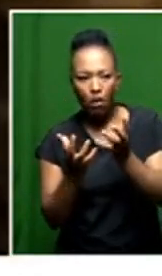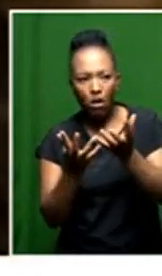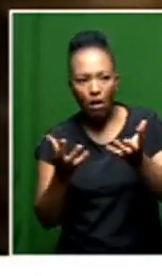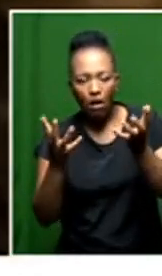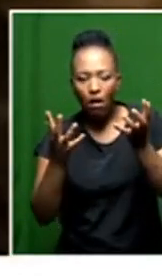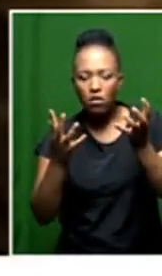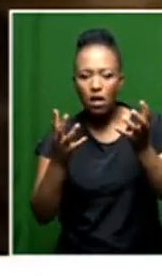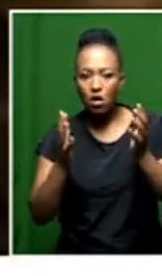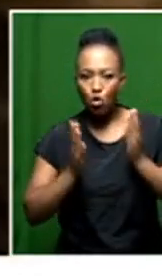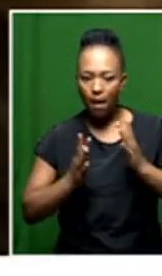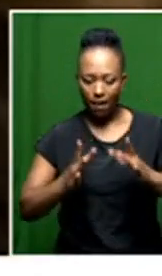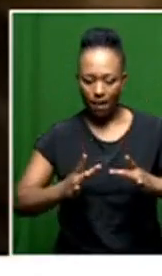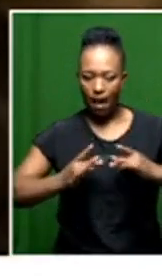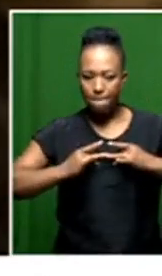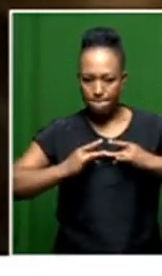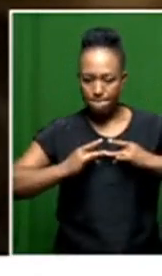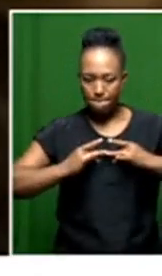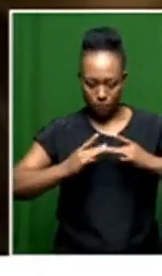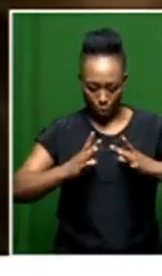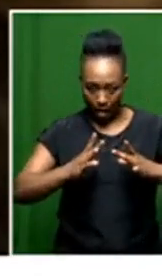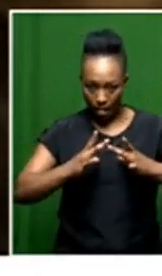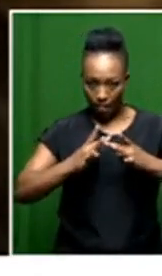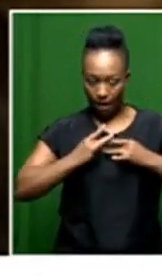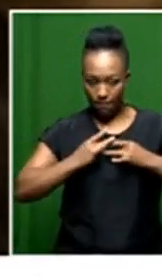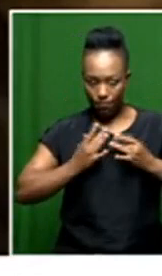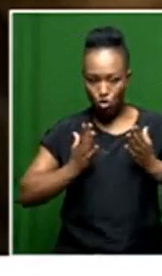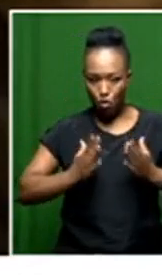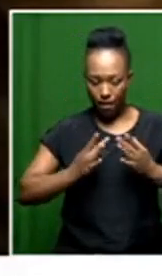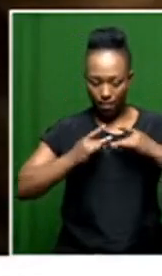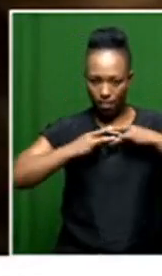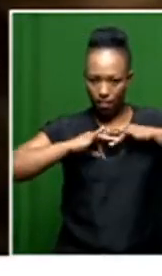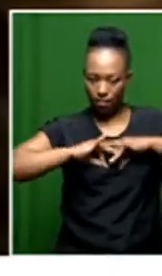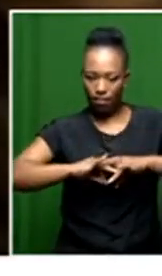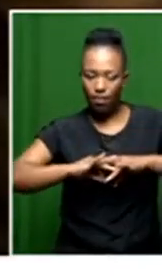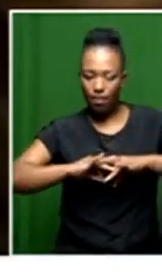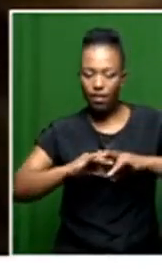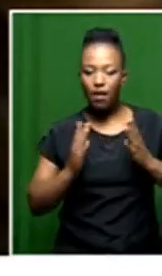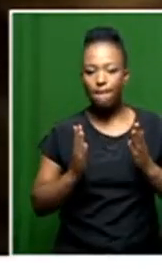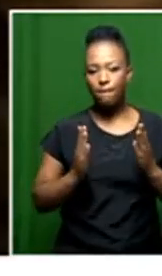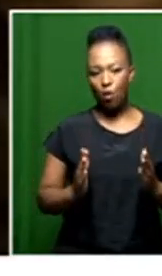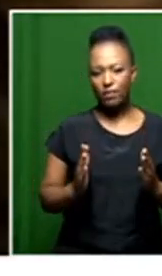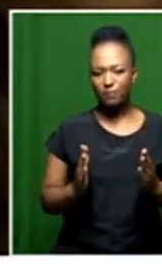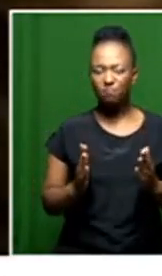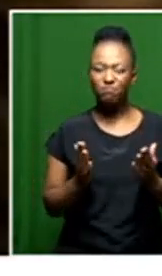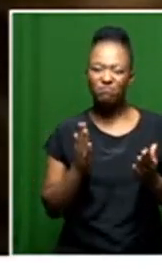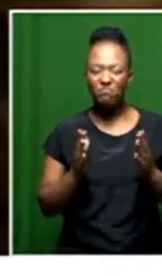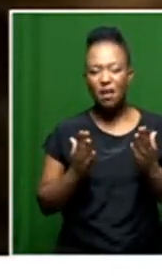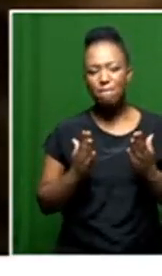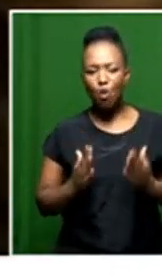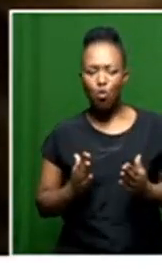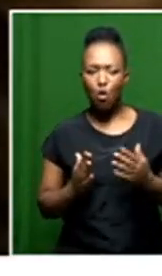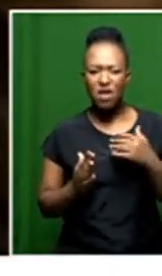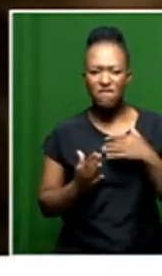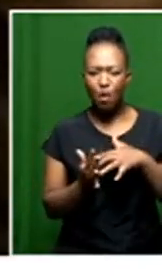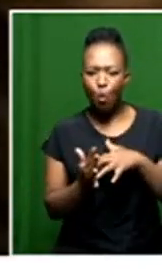human body of its liking. What it means is it goes inside the human body, the body which is maybe